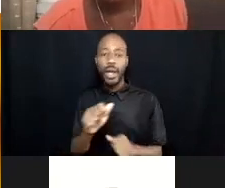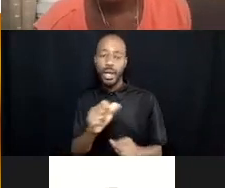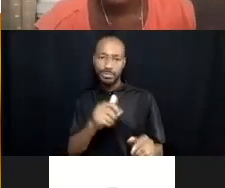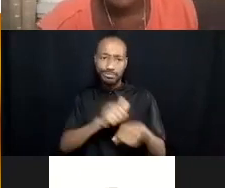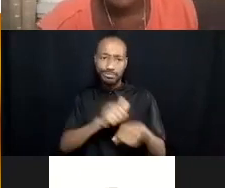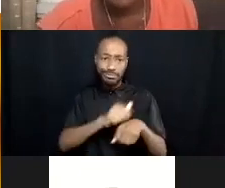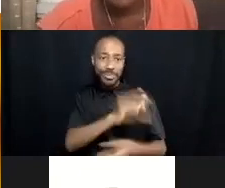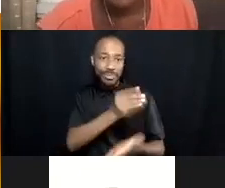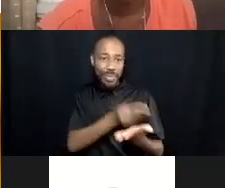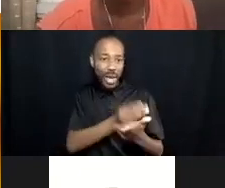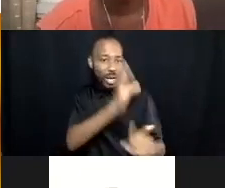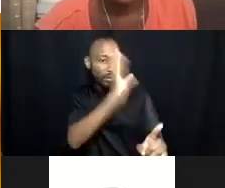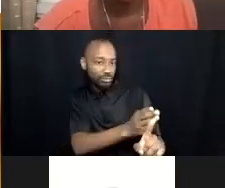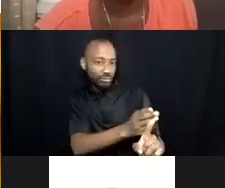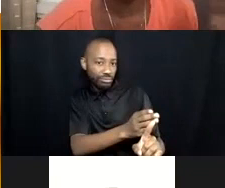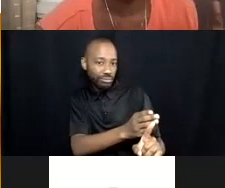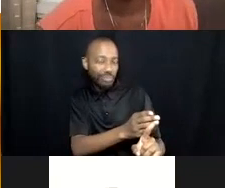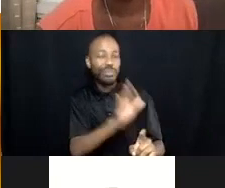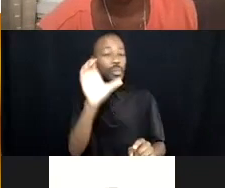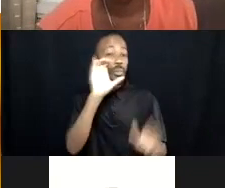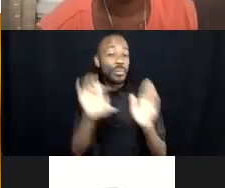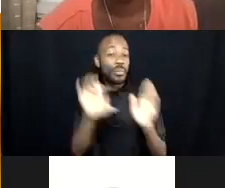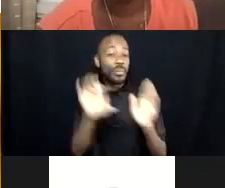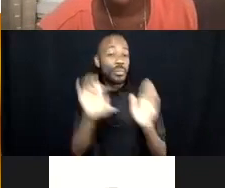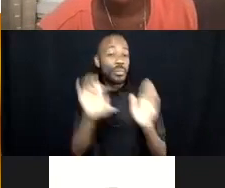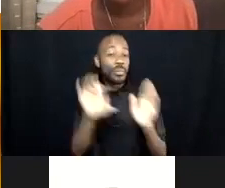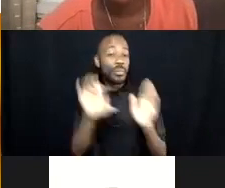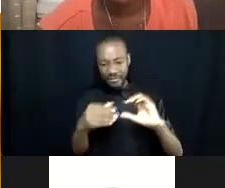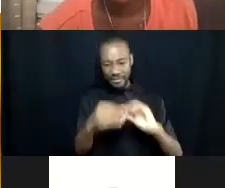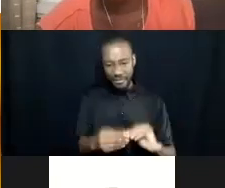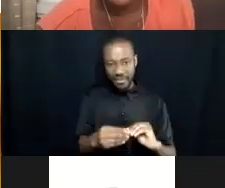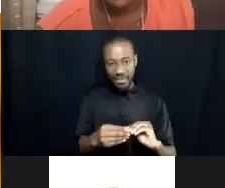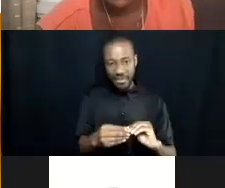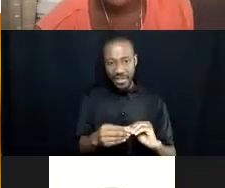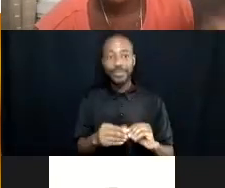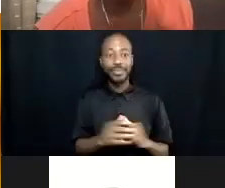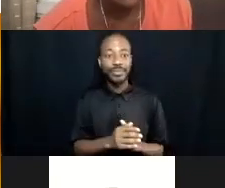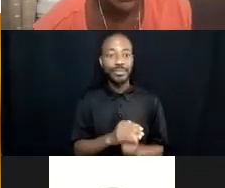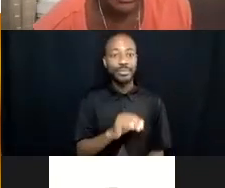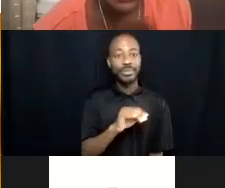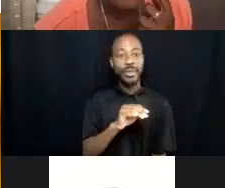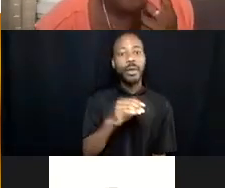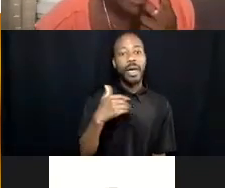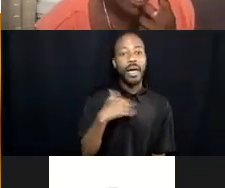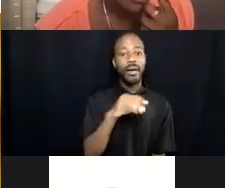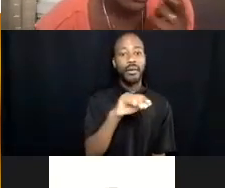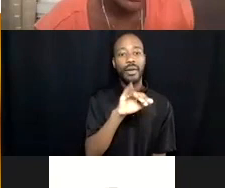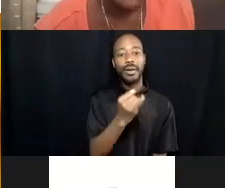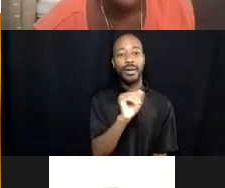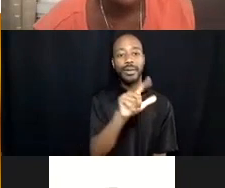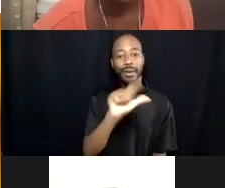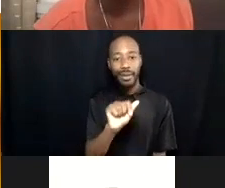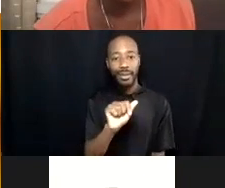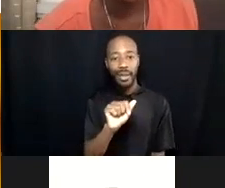them right under their picture. These are pictures of Jayla, of Little Tay, and of OG Tay. So